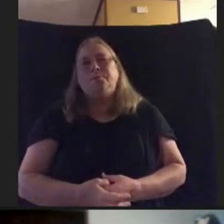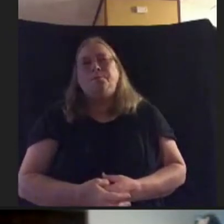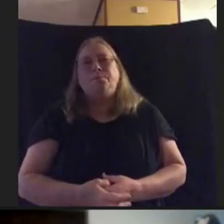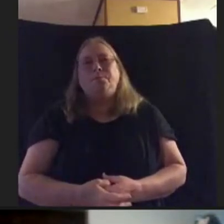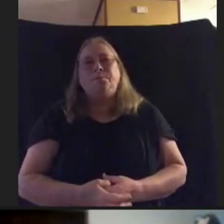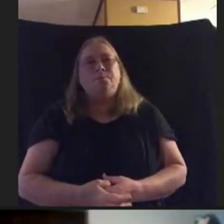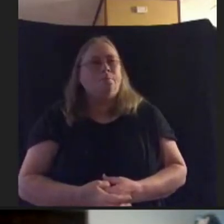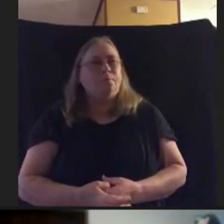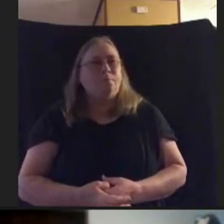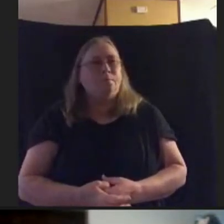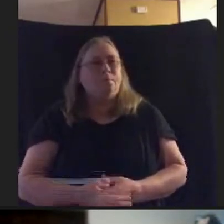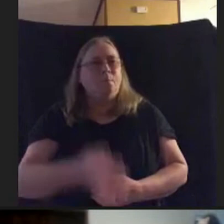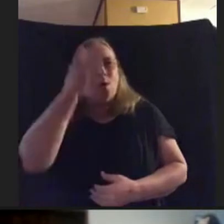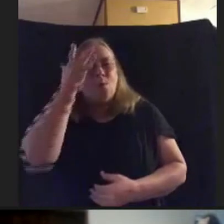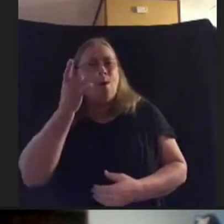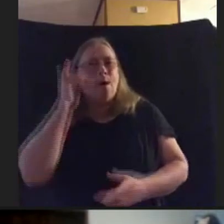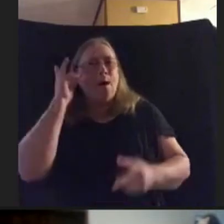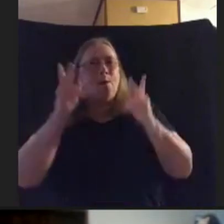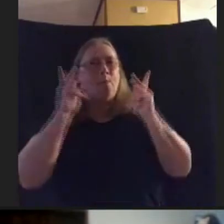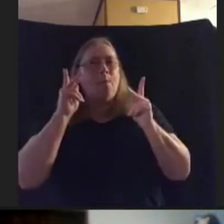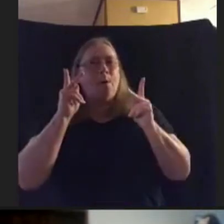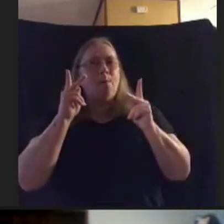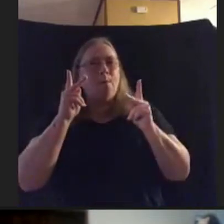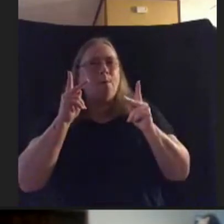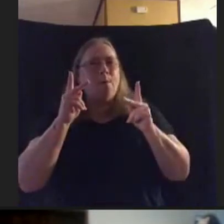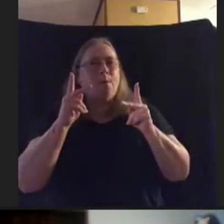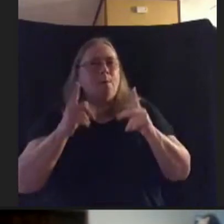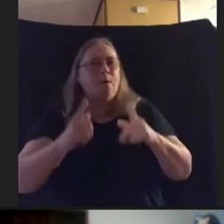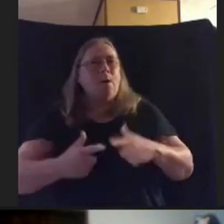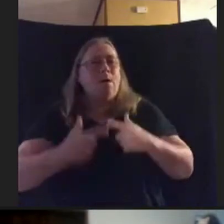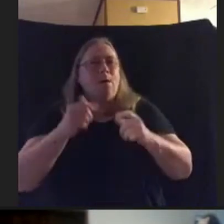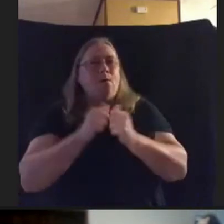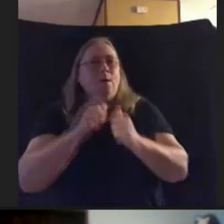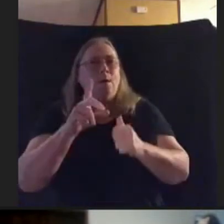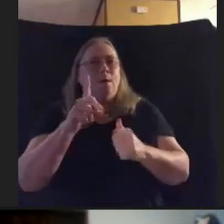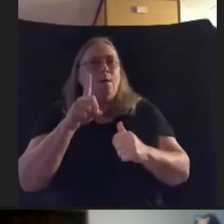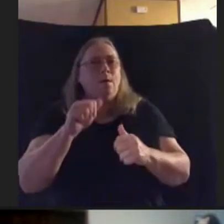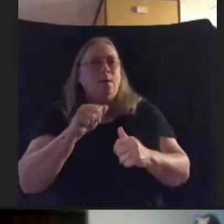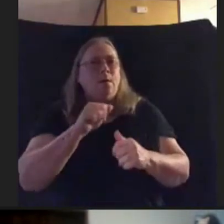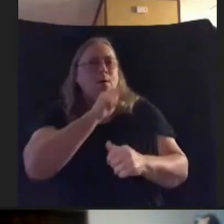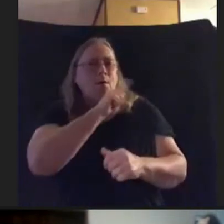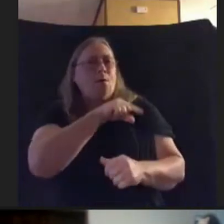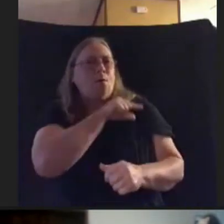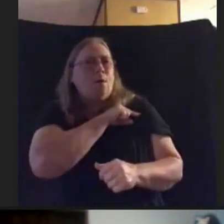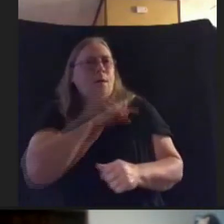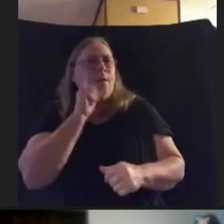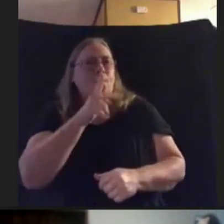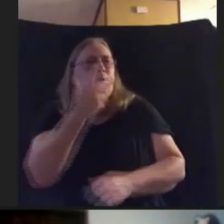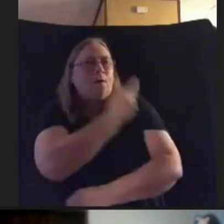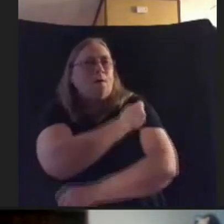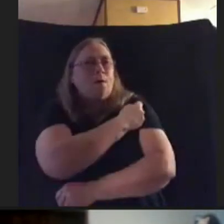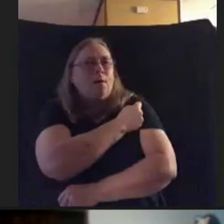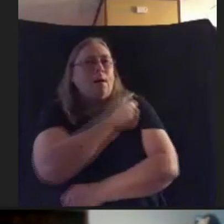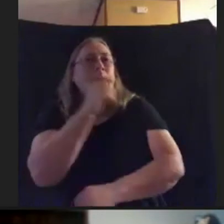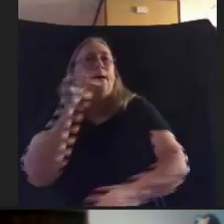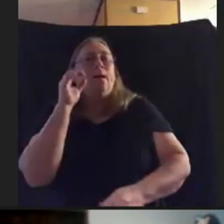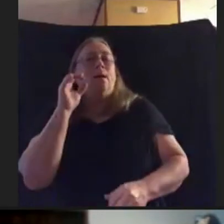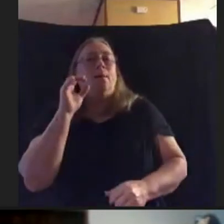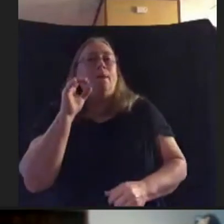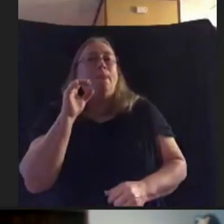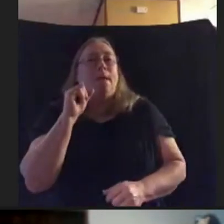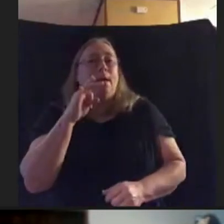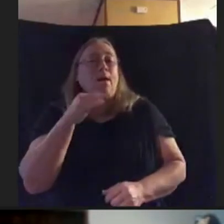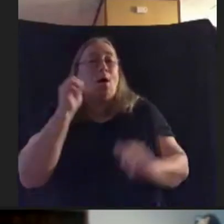Why do residents at independent living facilities not qualify for the vaccine? Well, they would for a few reasons,